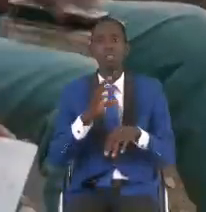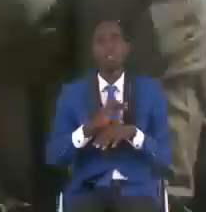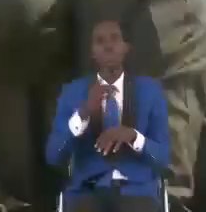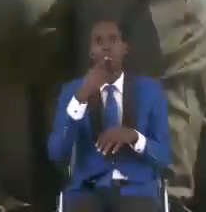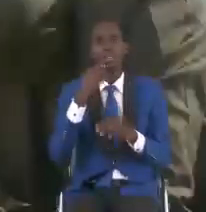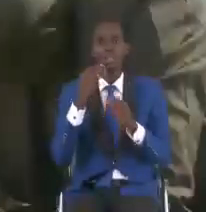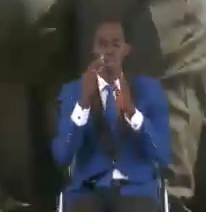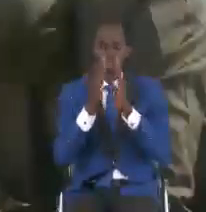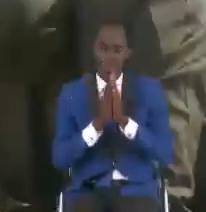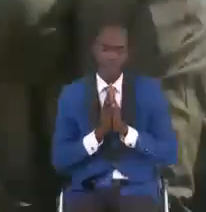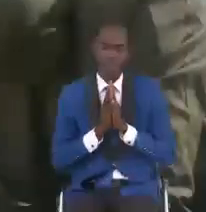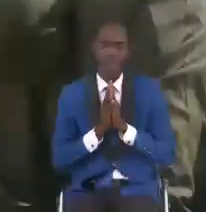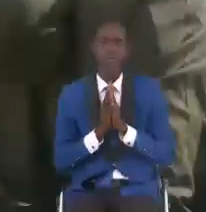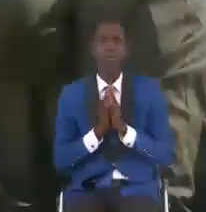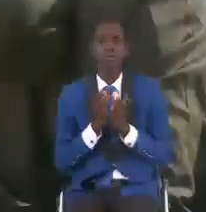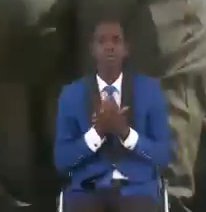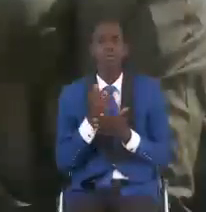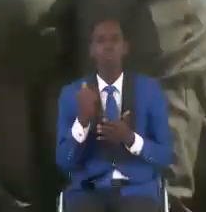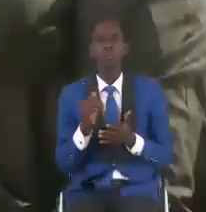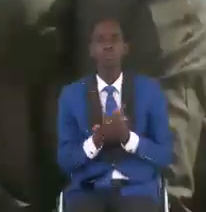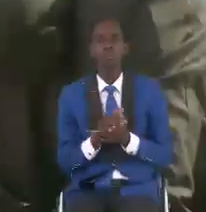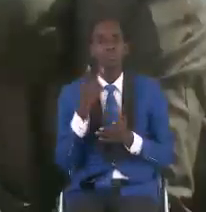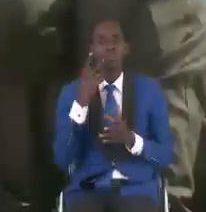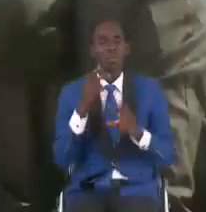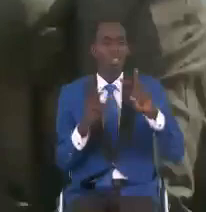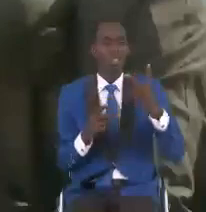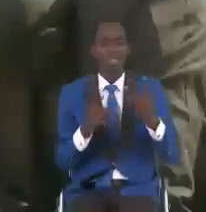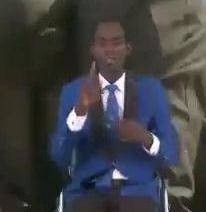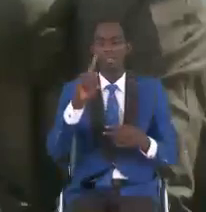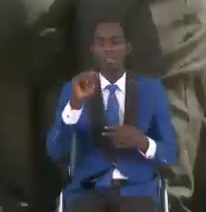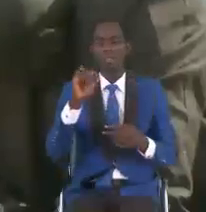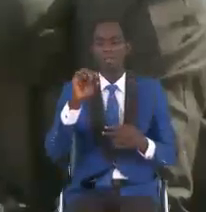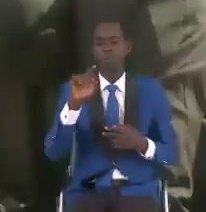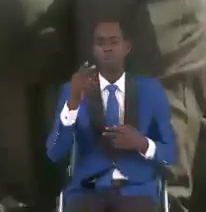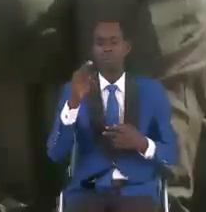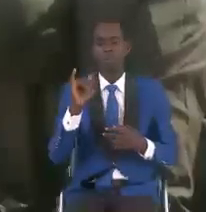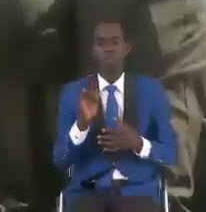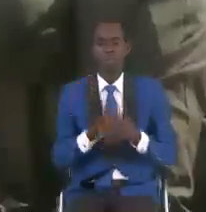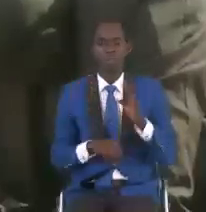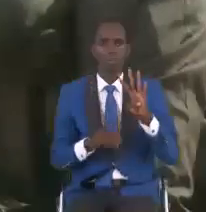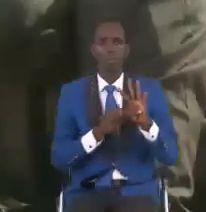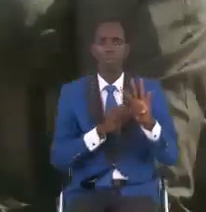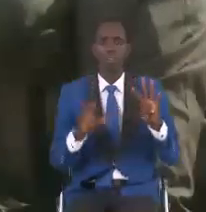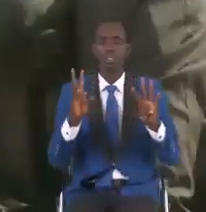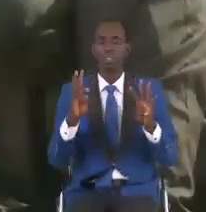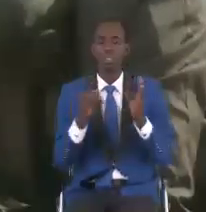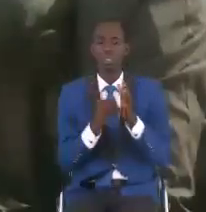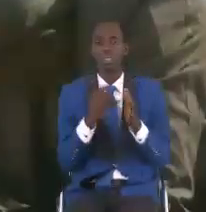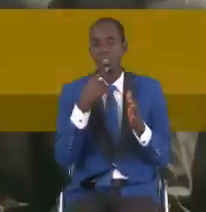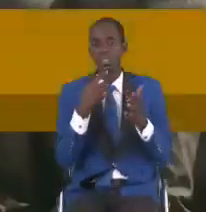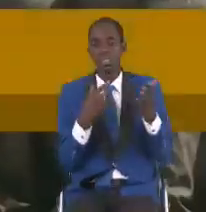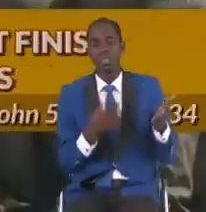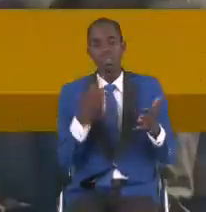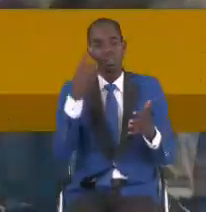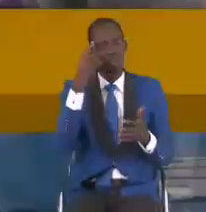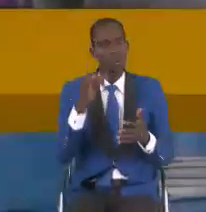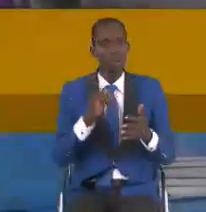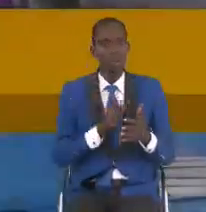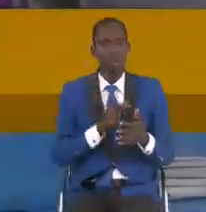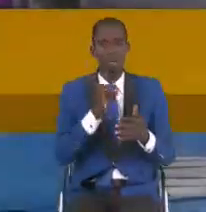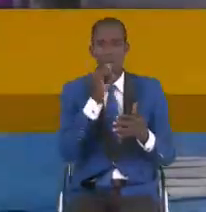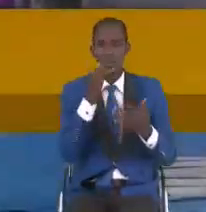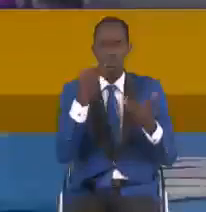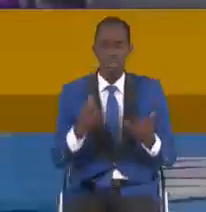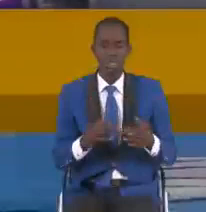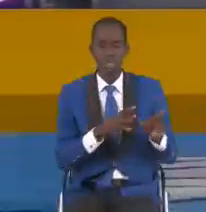Amen. Look at 2 Timothy chapter 4, verse 6. It says, for I am now ready to be